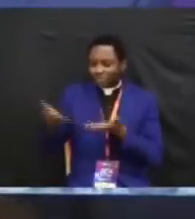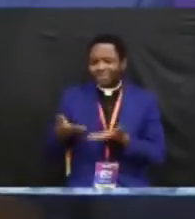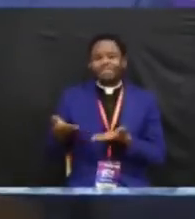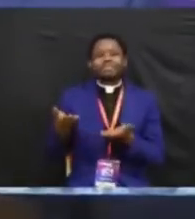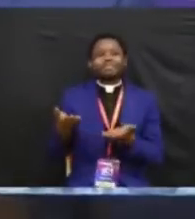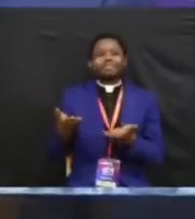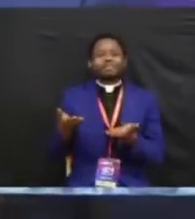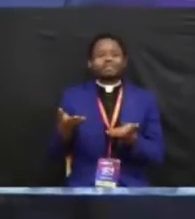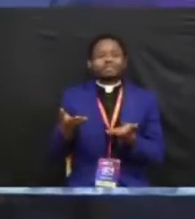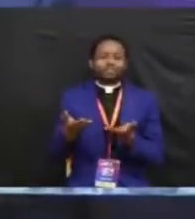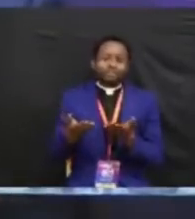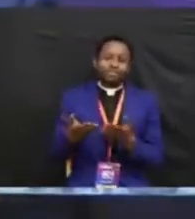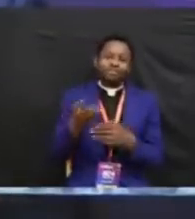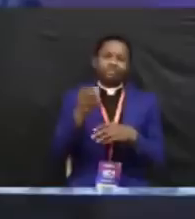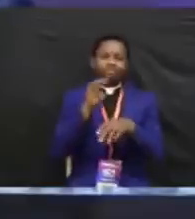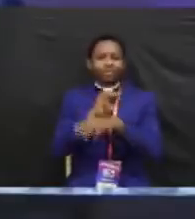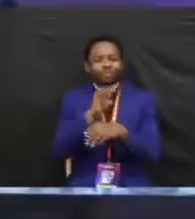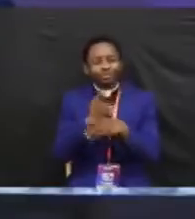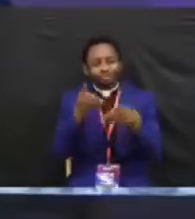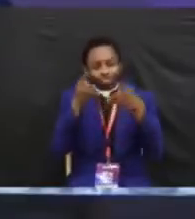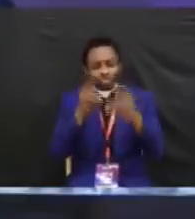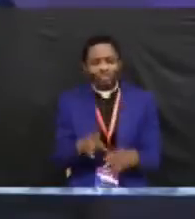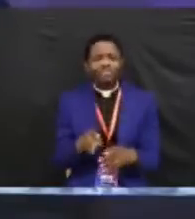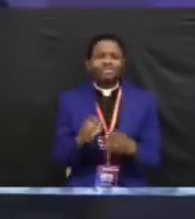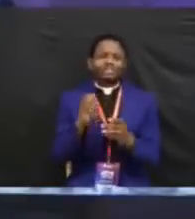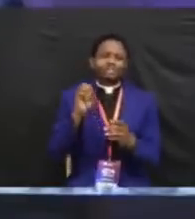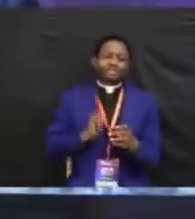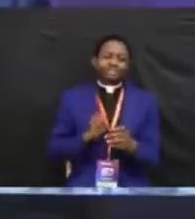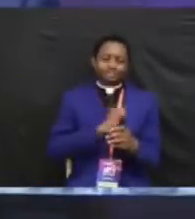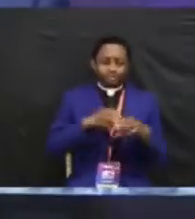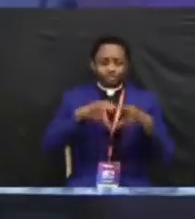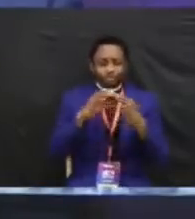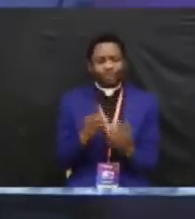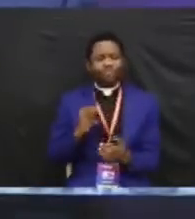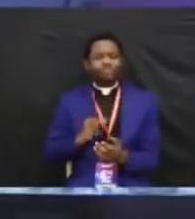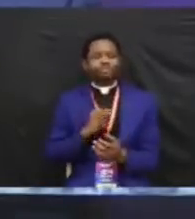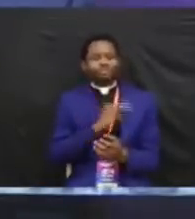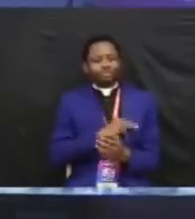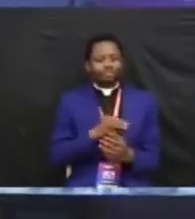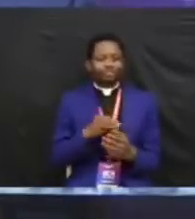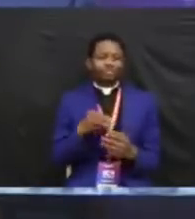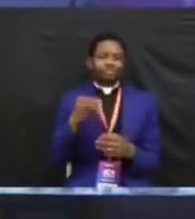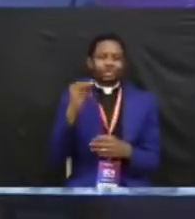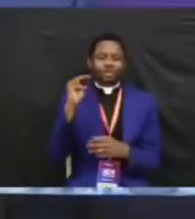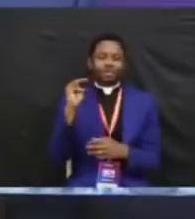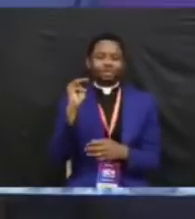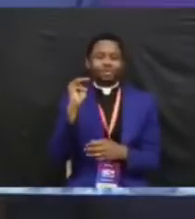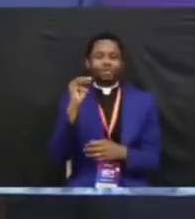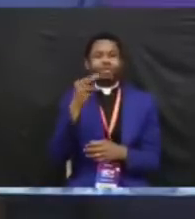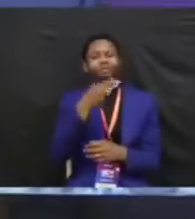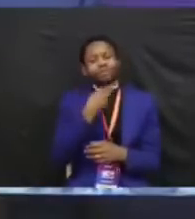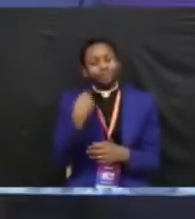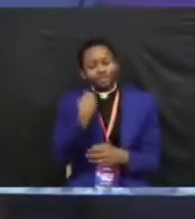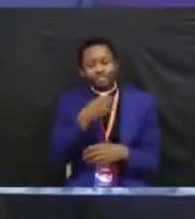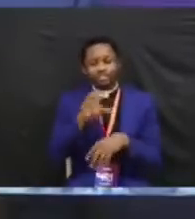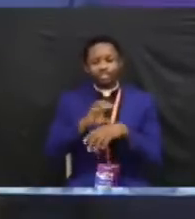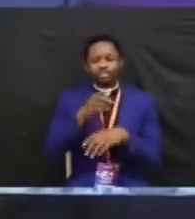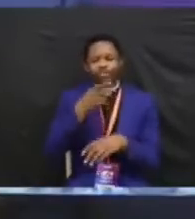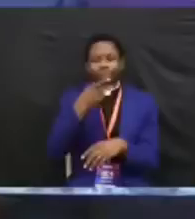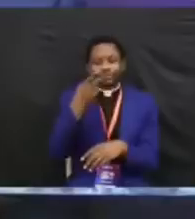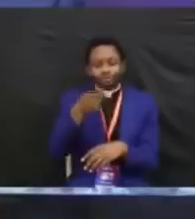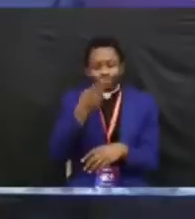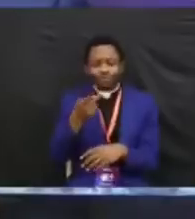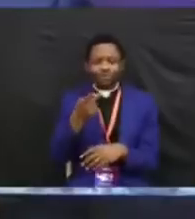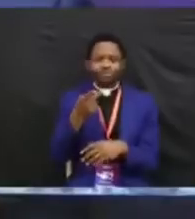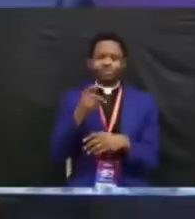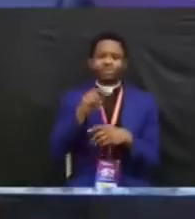Ministry directors and ministry executive committee members, ministers of the church of Pentecost, trustees of our